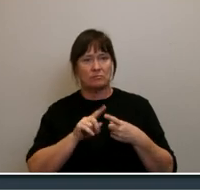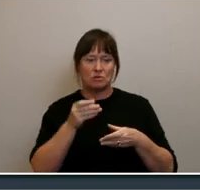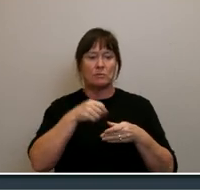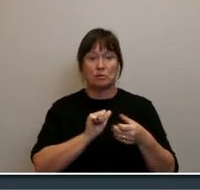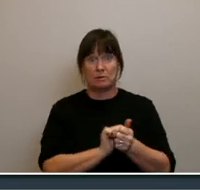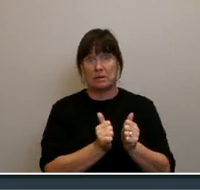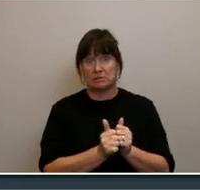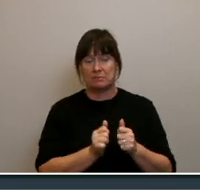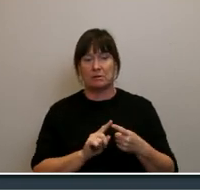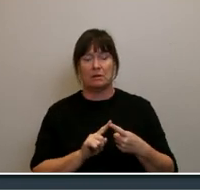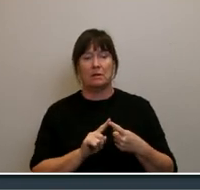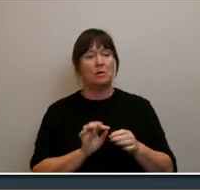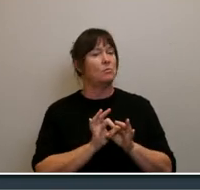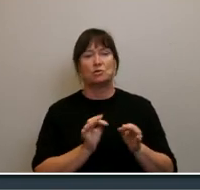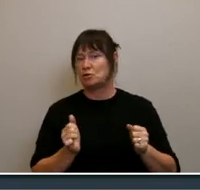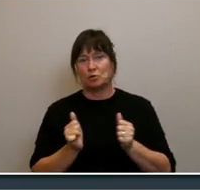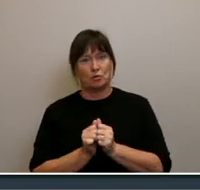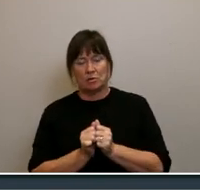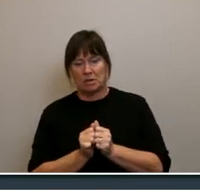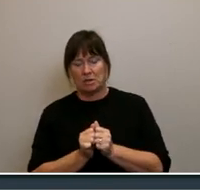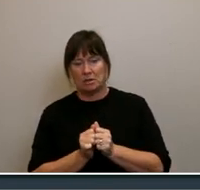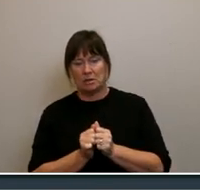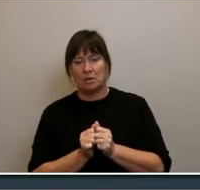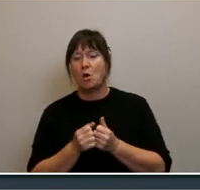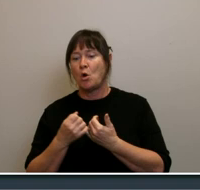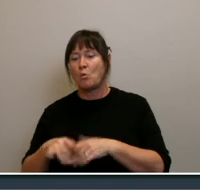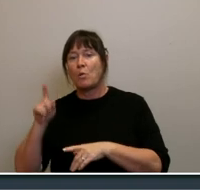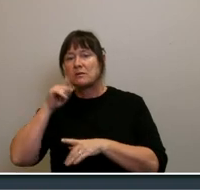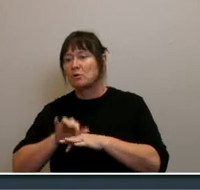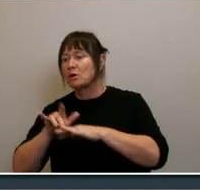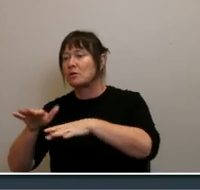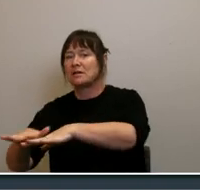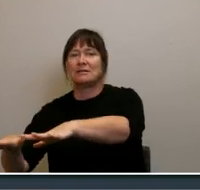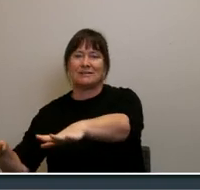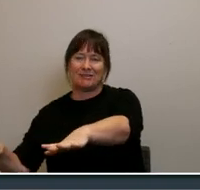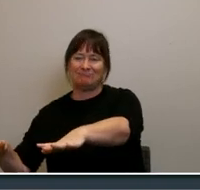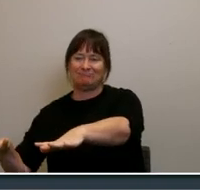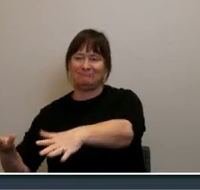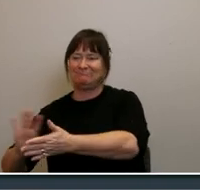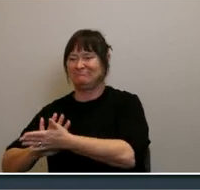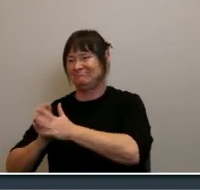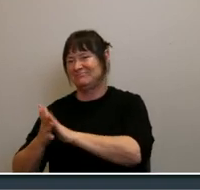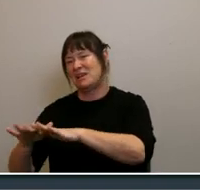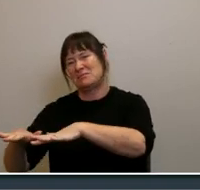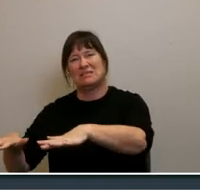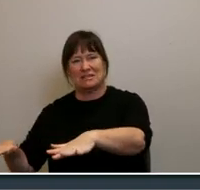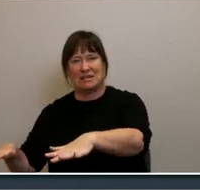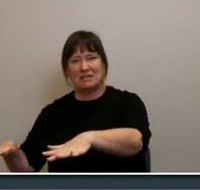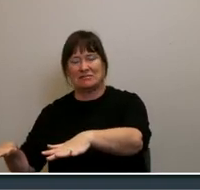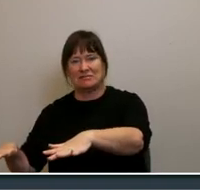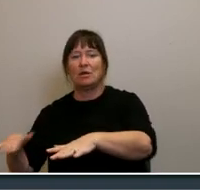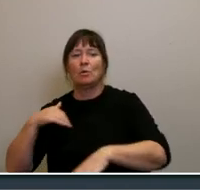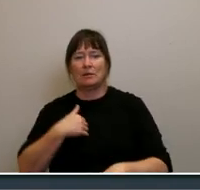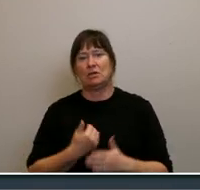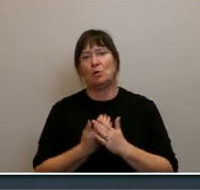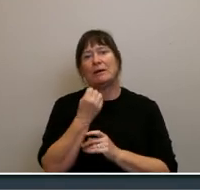partnership. We do not agree with the position that wastewater flows out to sea. Given the harm this has created and continue to create, more